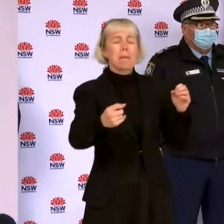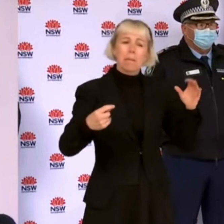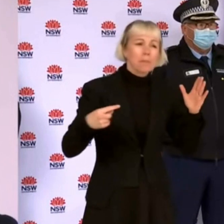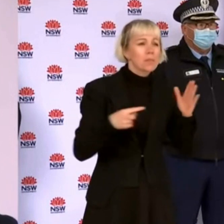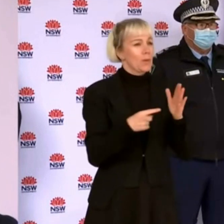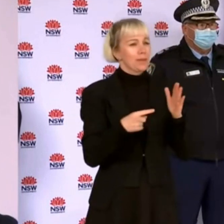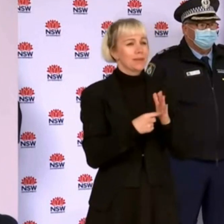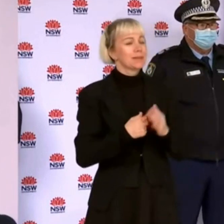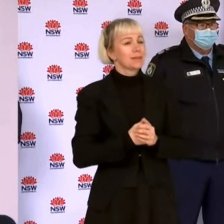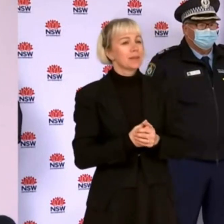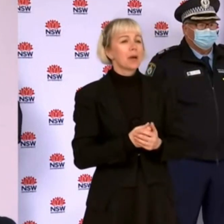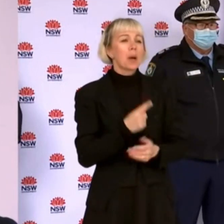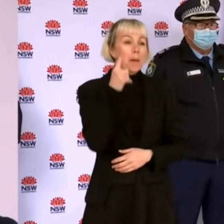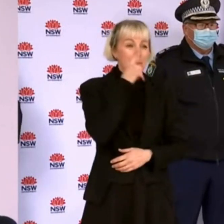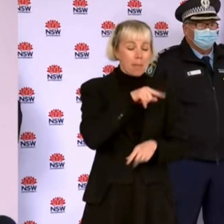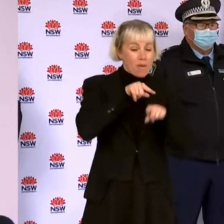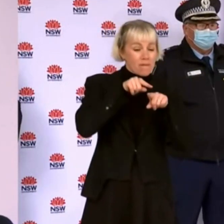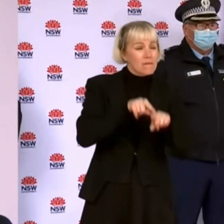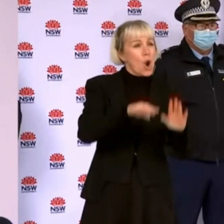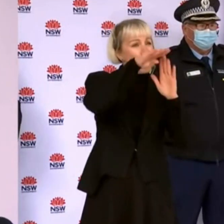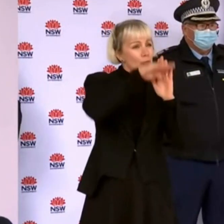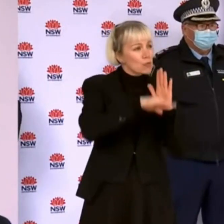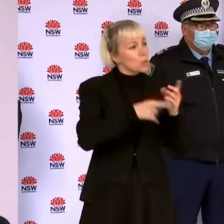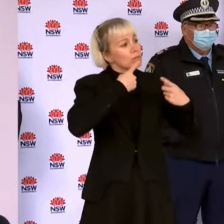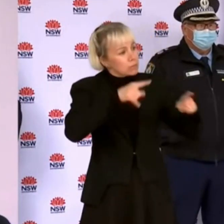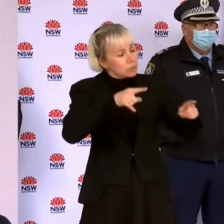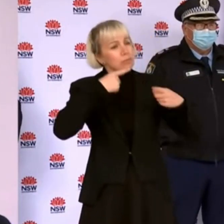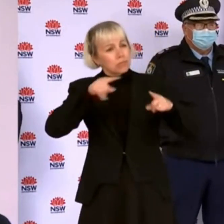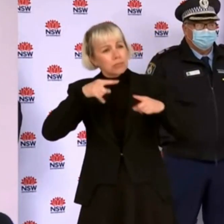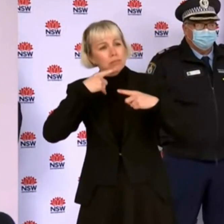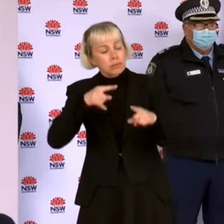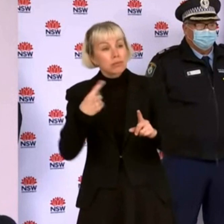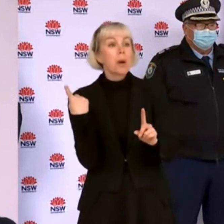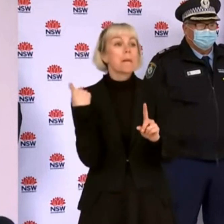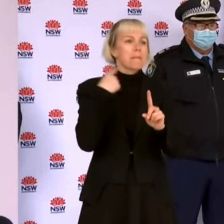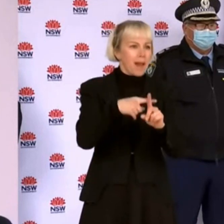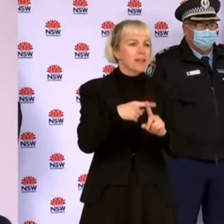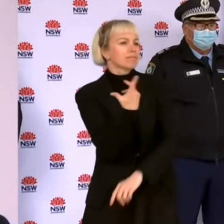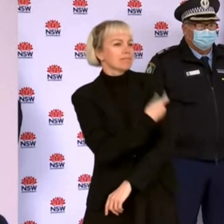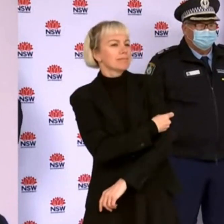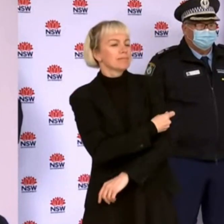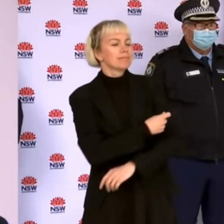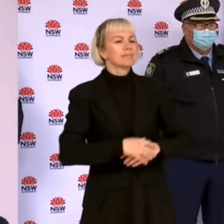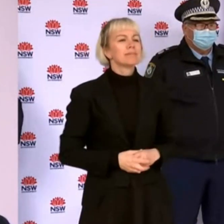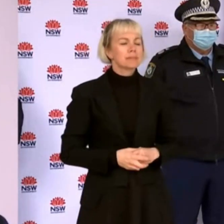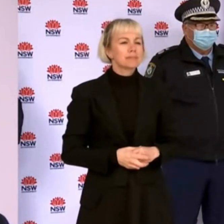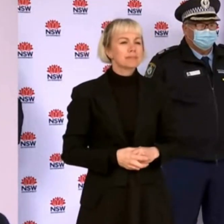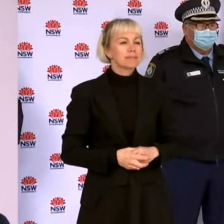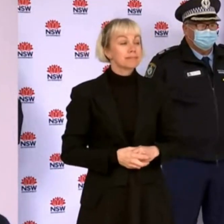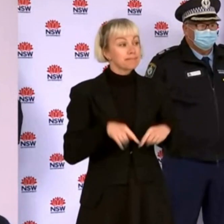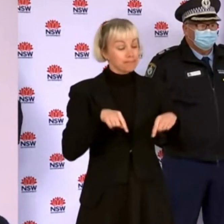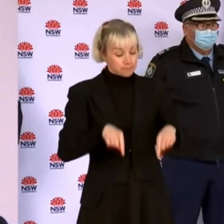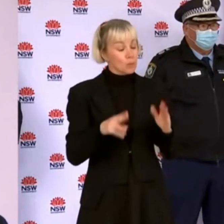to make sure that people follow the health advice that we've been giving on a daily basis. And this is why New South